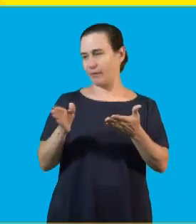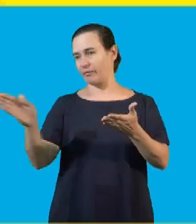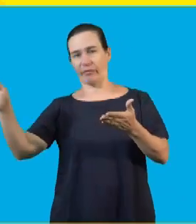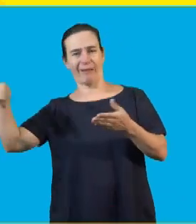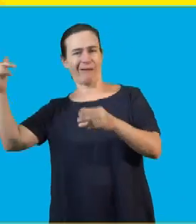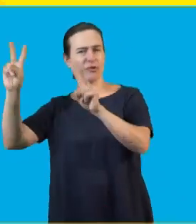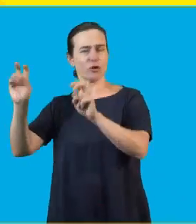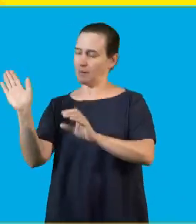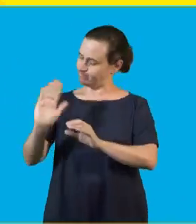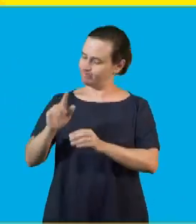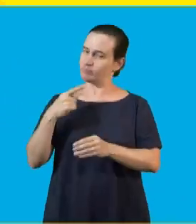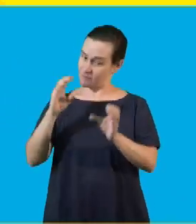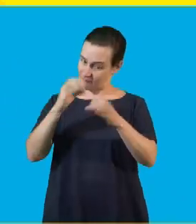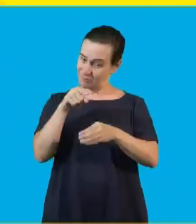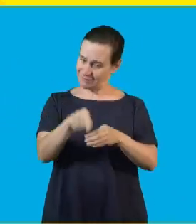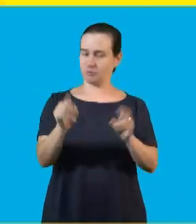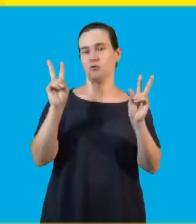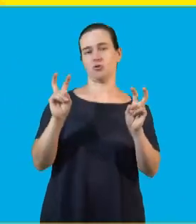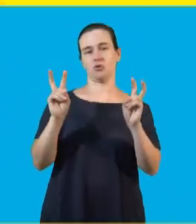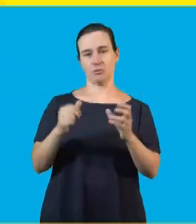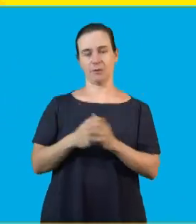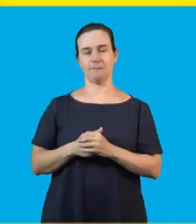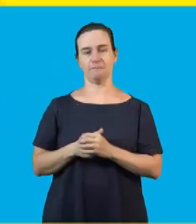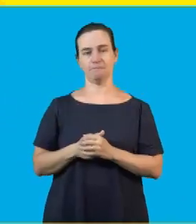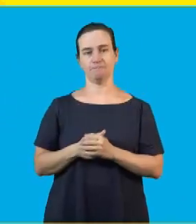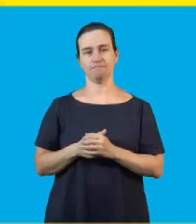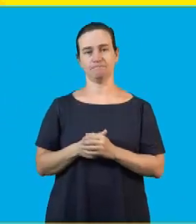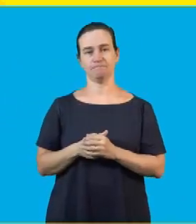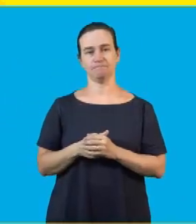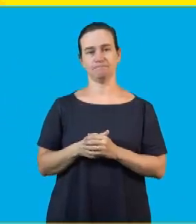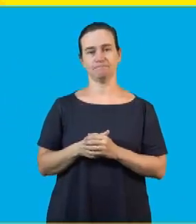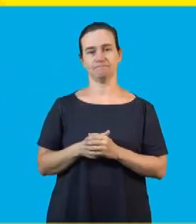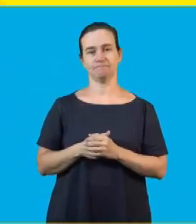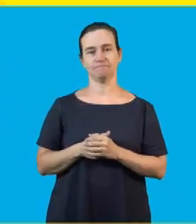and keep your content relevant and appropriate.